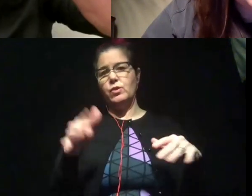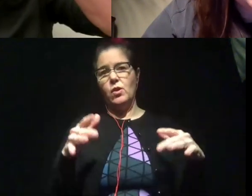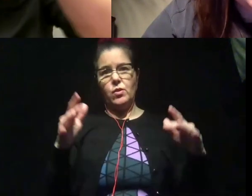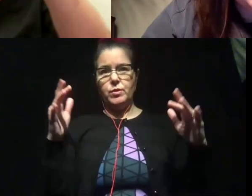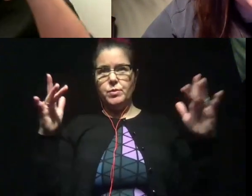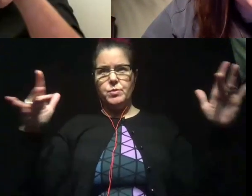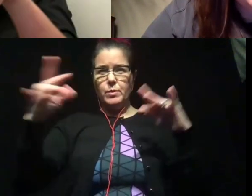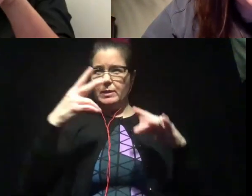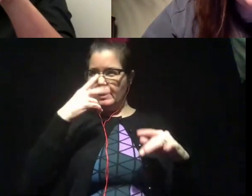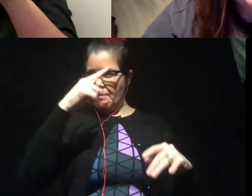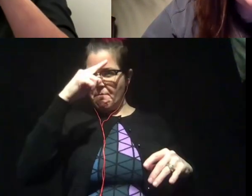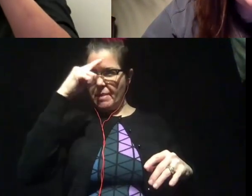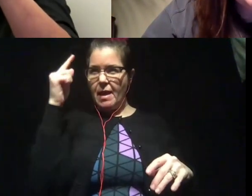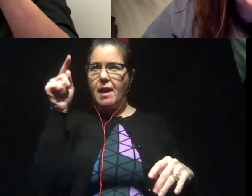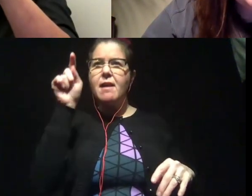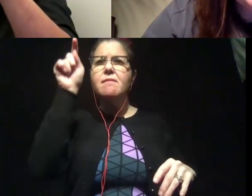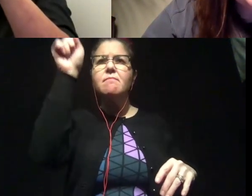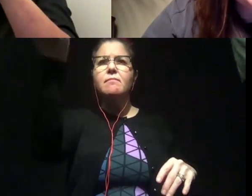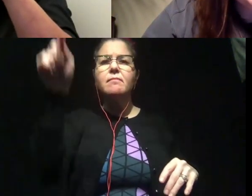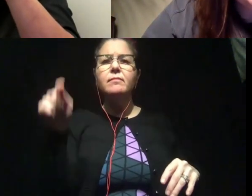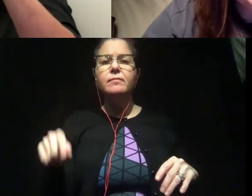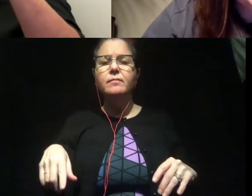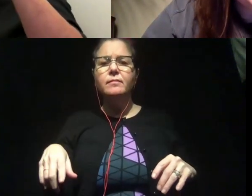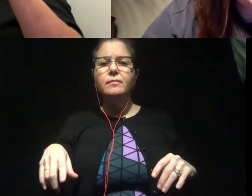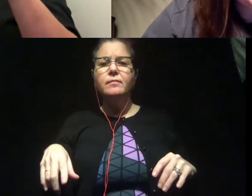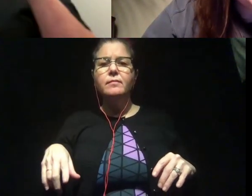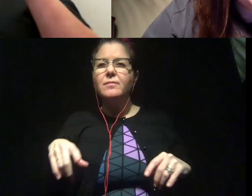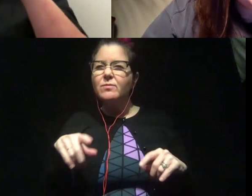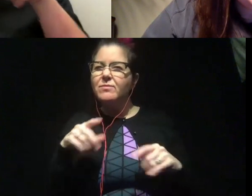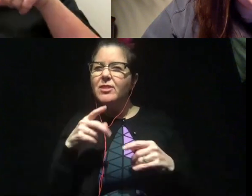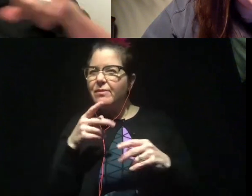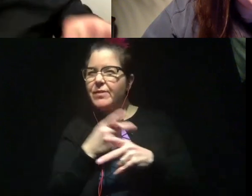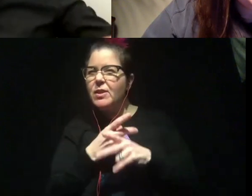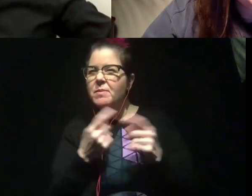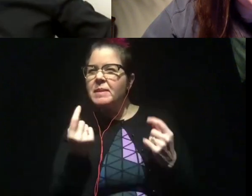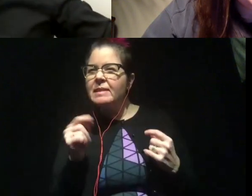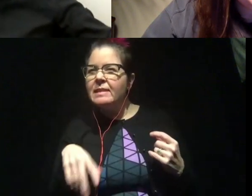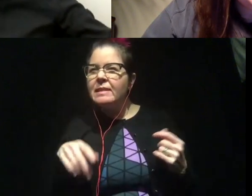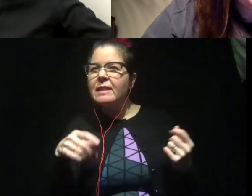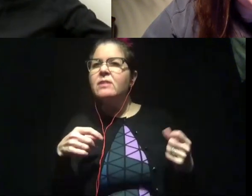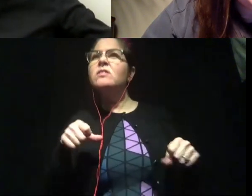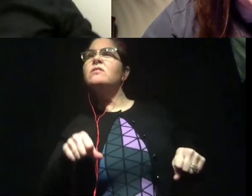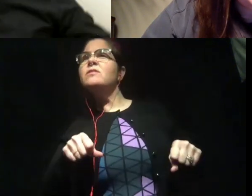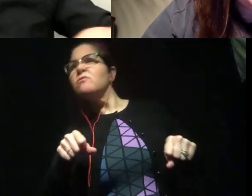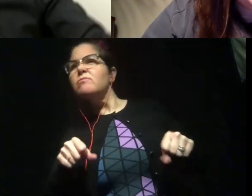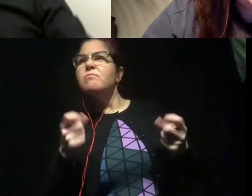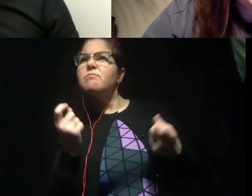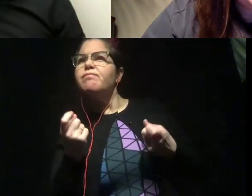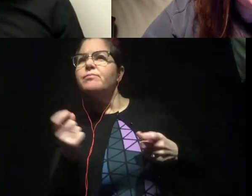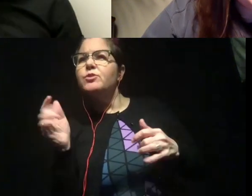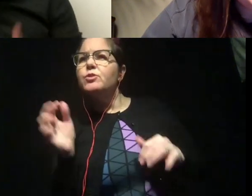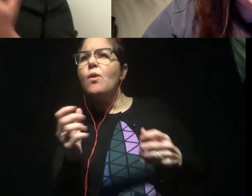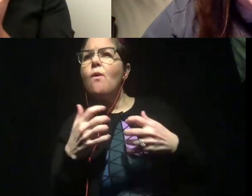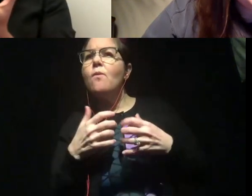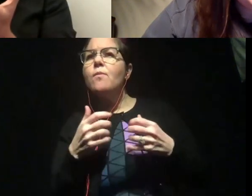and we see something black up ahead. Like you couldn't quite tell what it was. Just standing up driving a snowmobile, like, what is that up there? And we drove over to